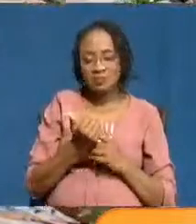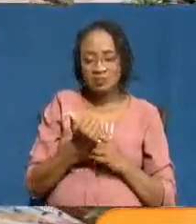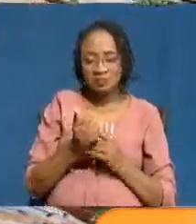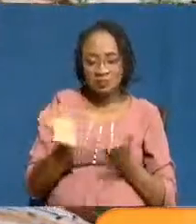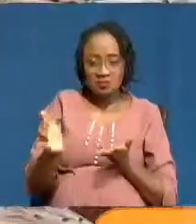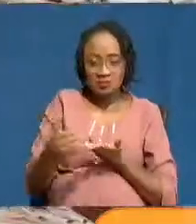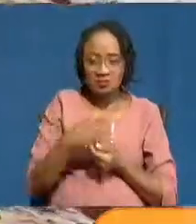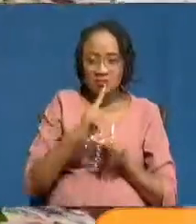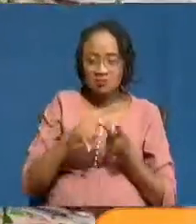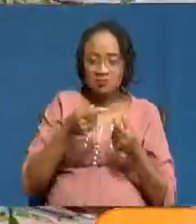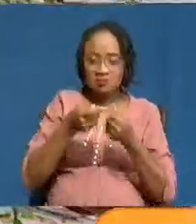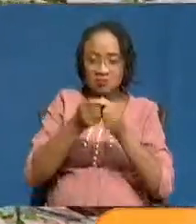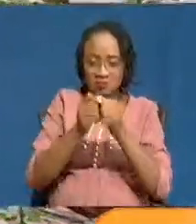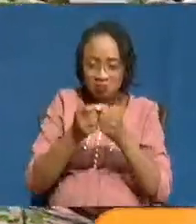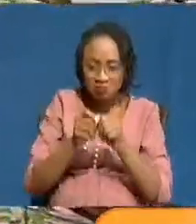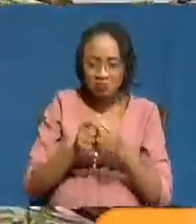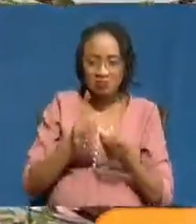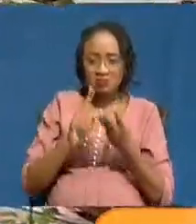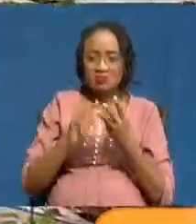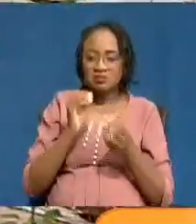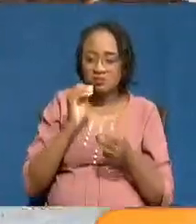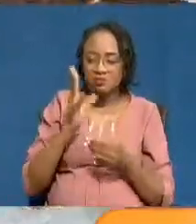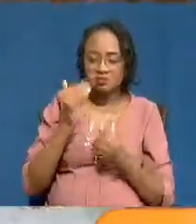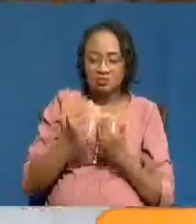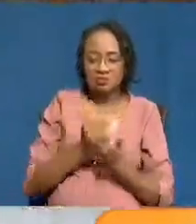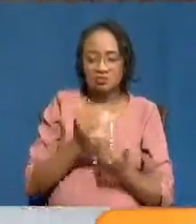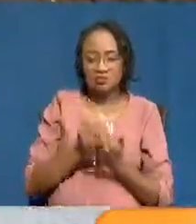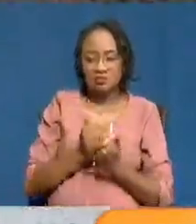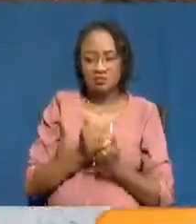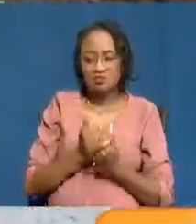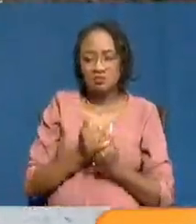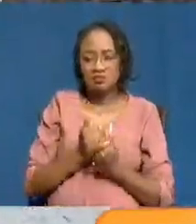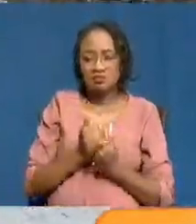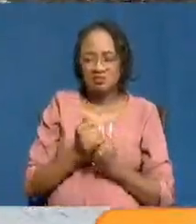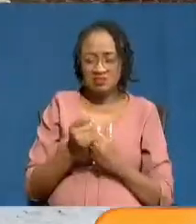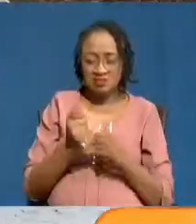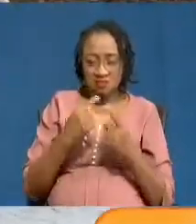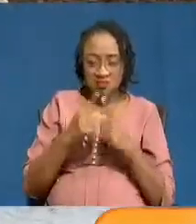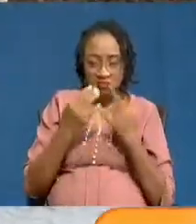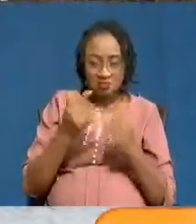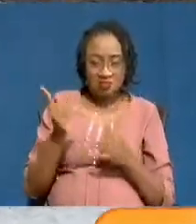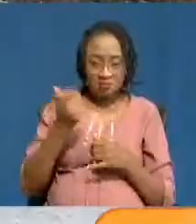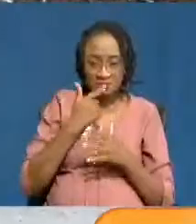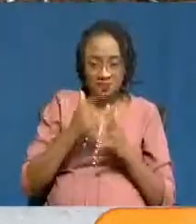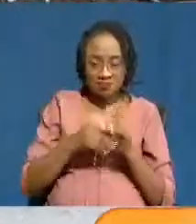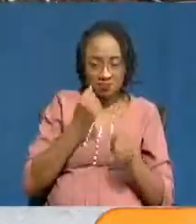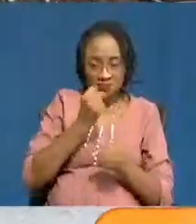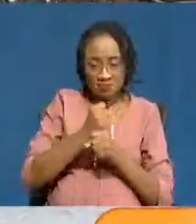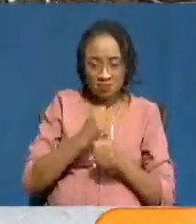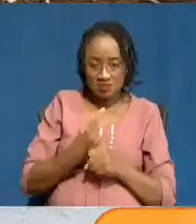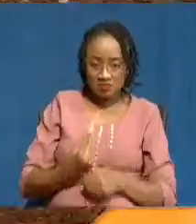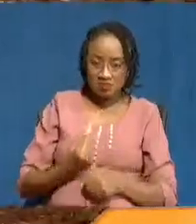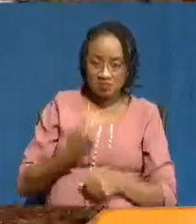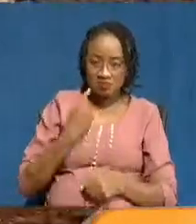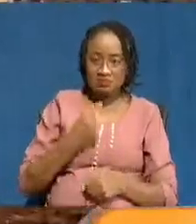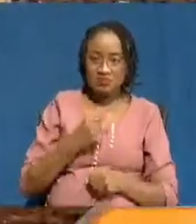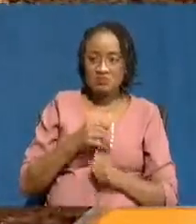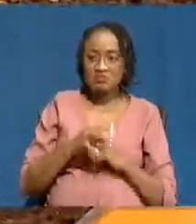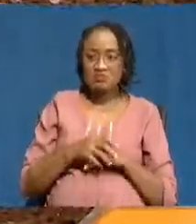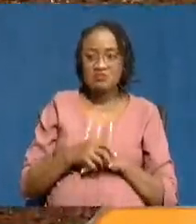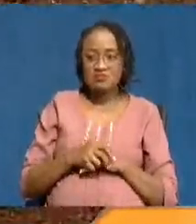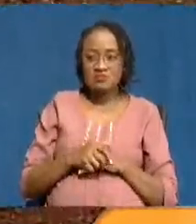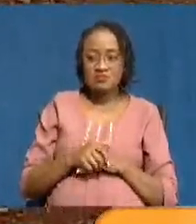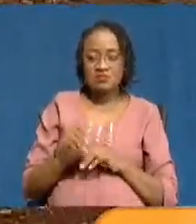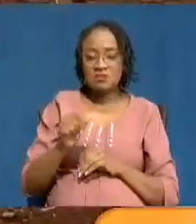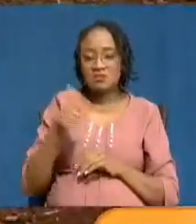weather, pests, and high labor costs. Now, she says she does most of the work herself without hiring